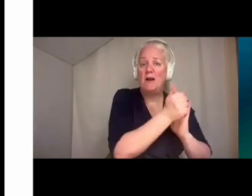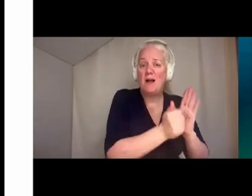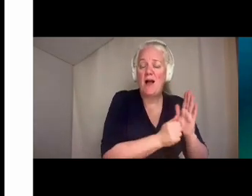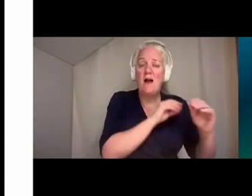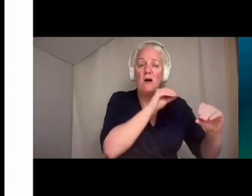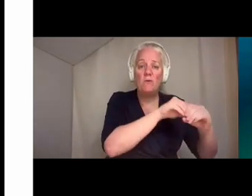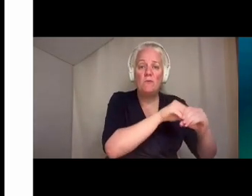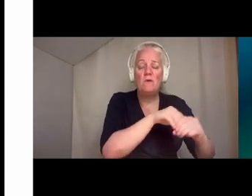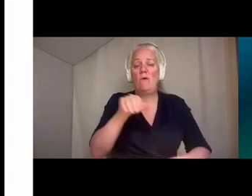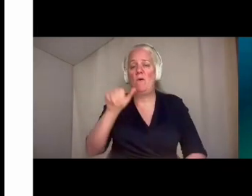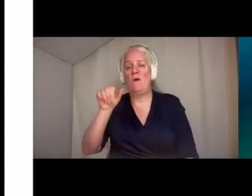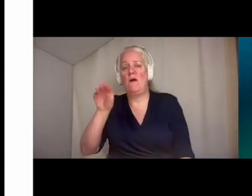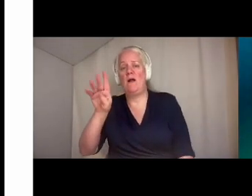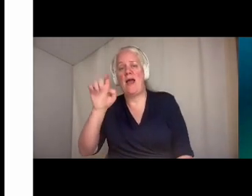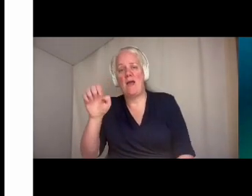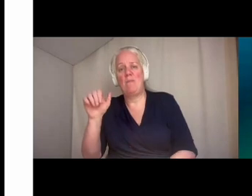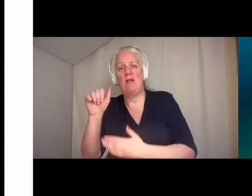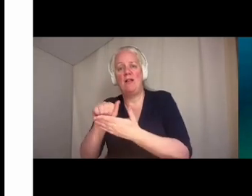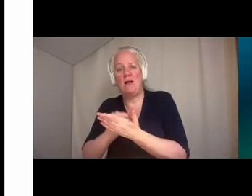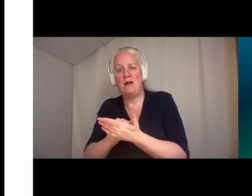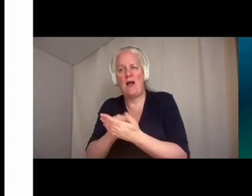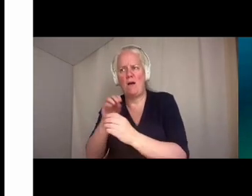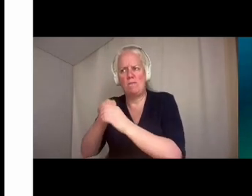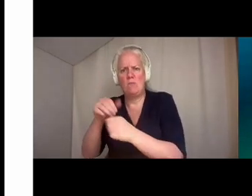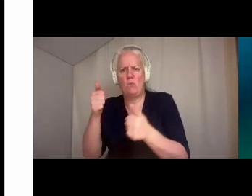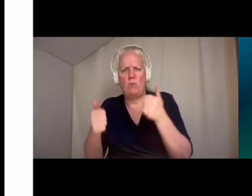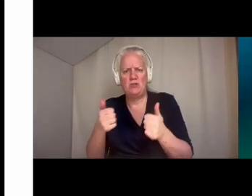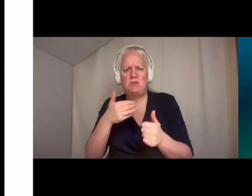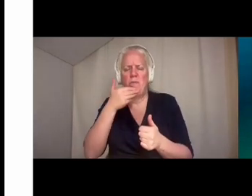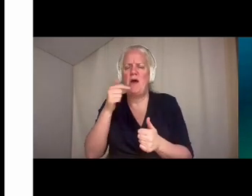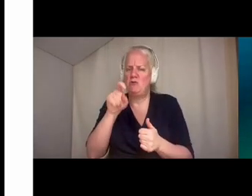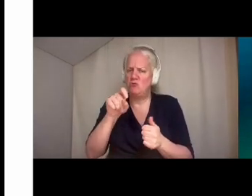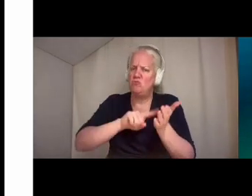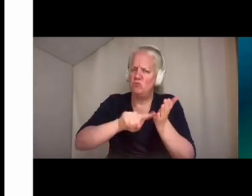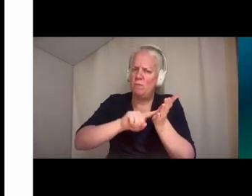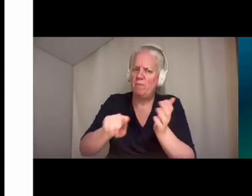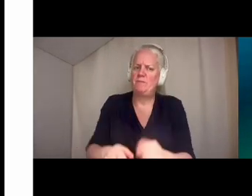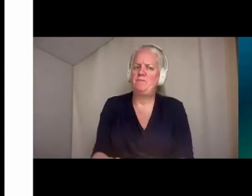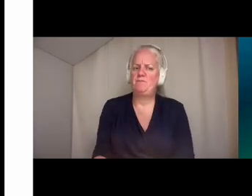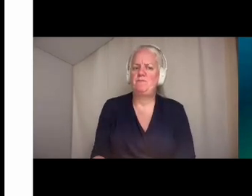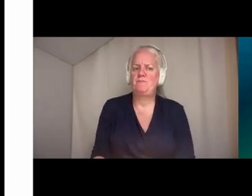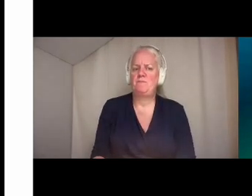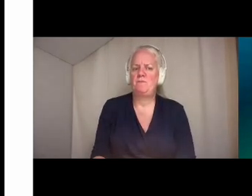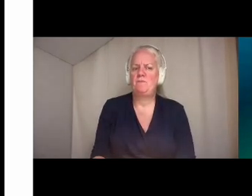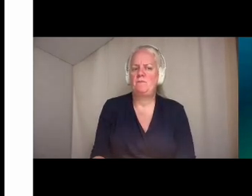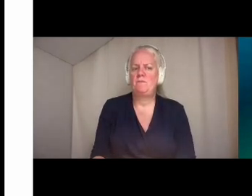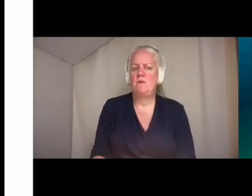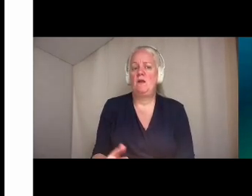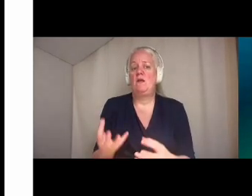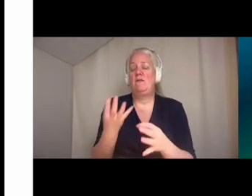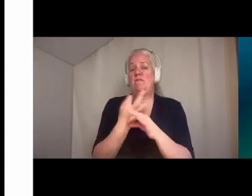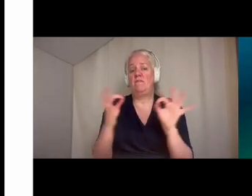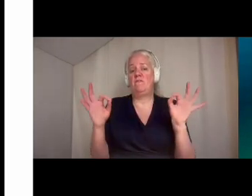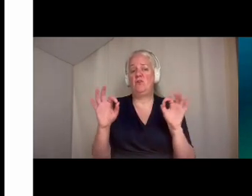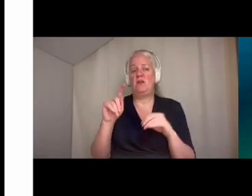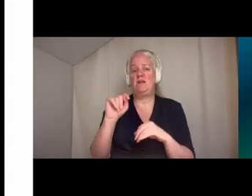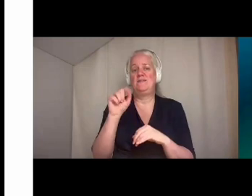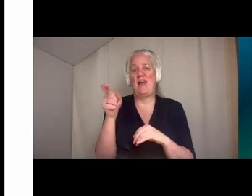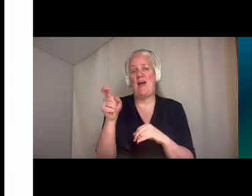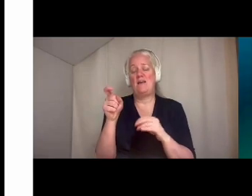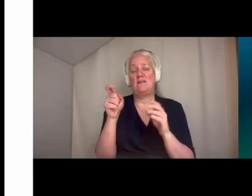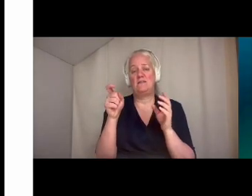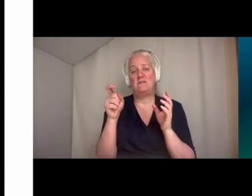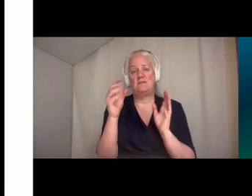Take advantage of the free tax preparation services that were talked about today. And you may want to compare